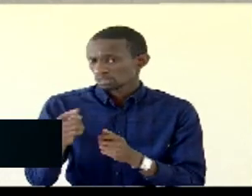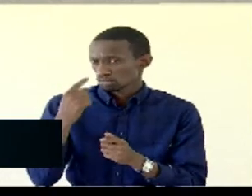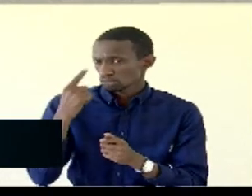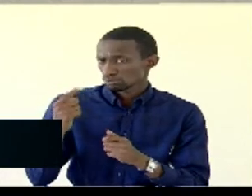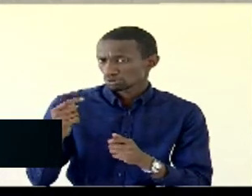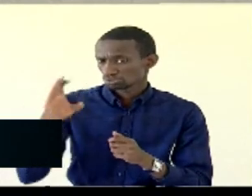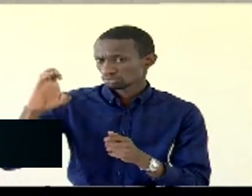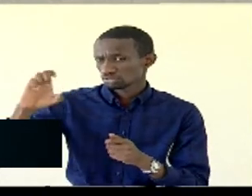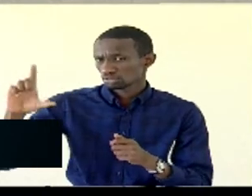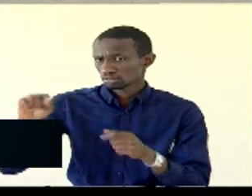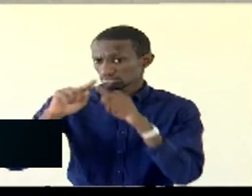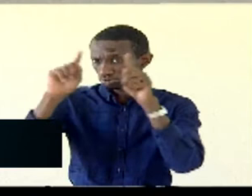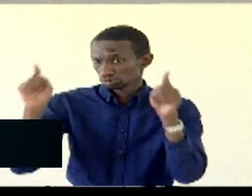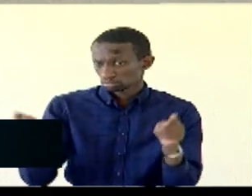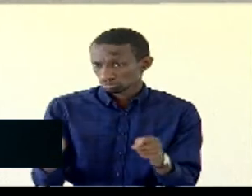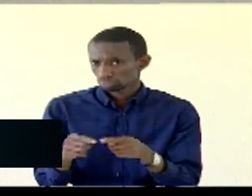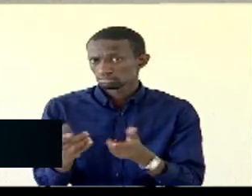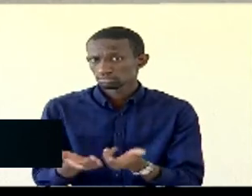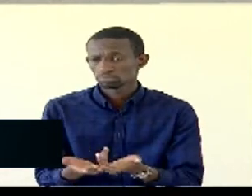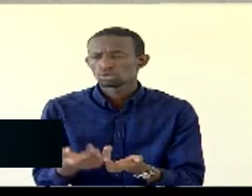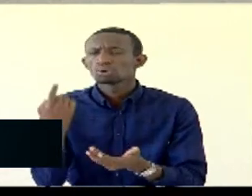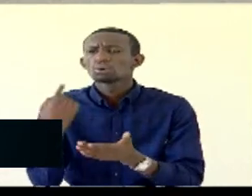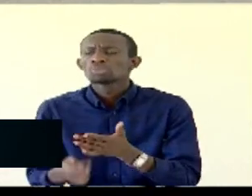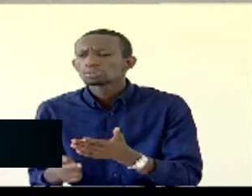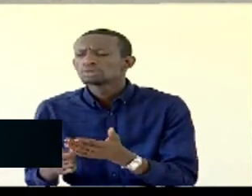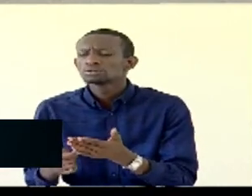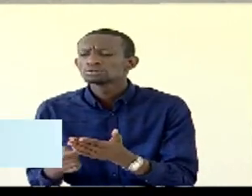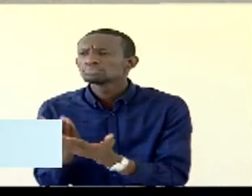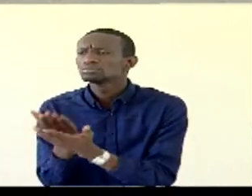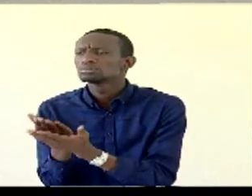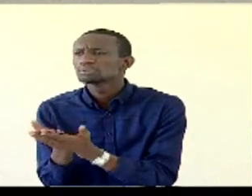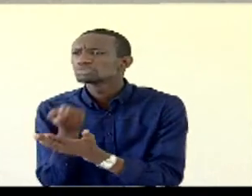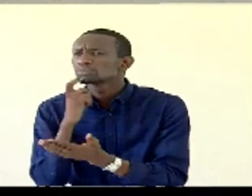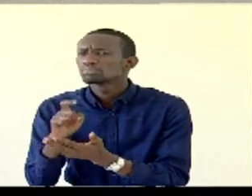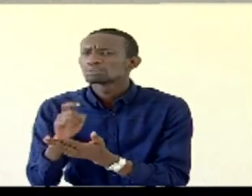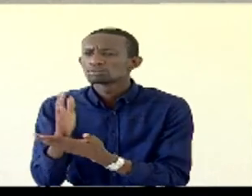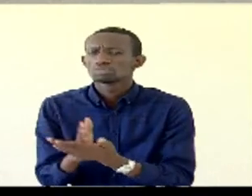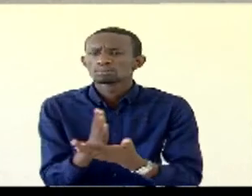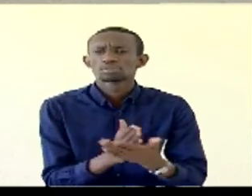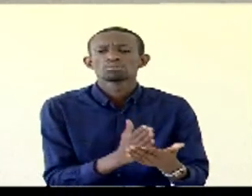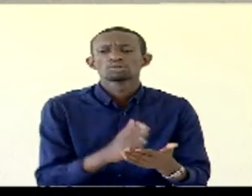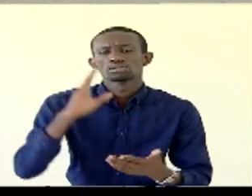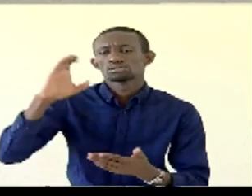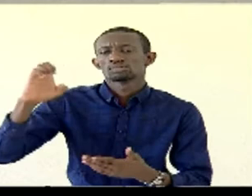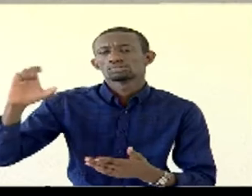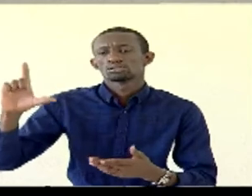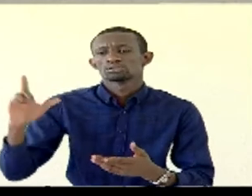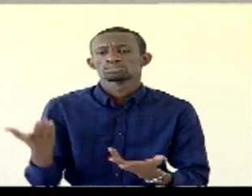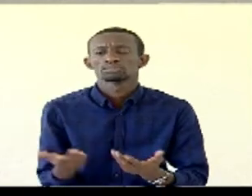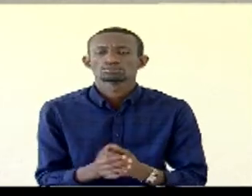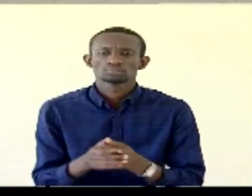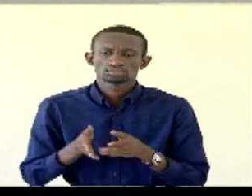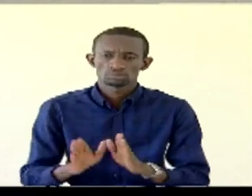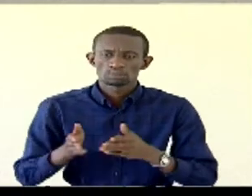before, what is needed before the cell starts to divide, and also looked at the interface as one of the components in